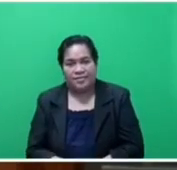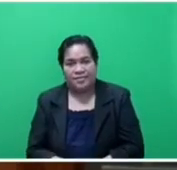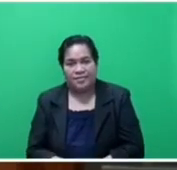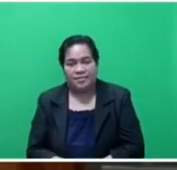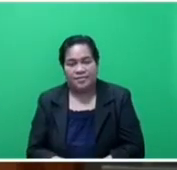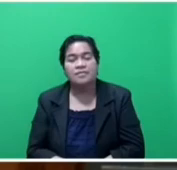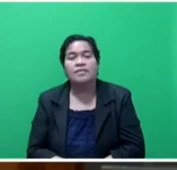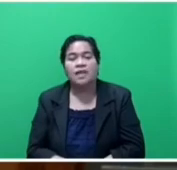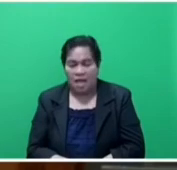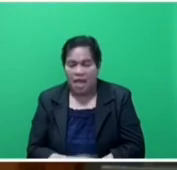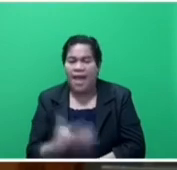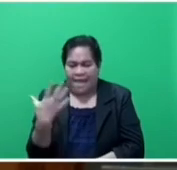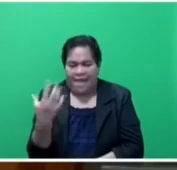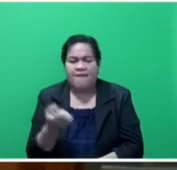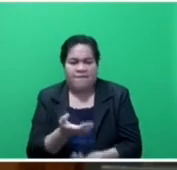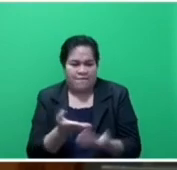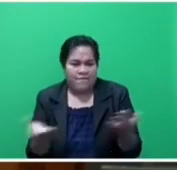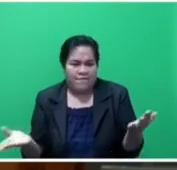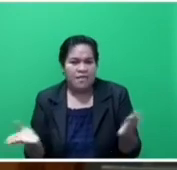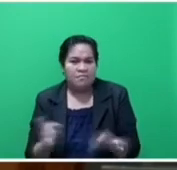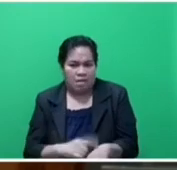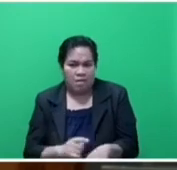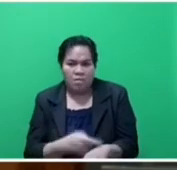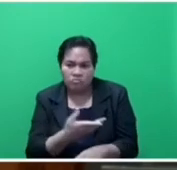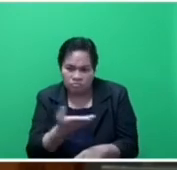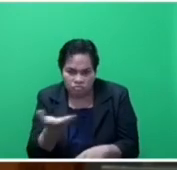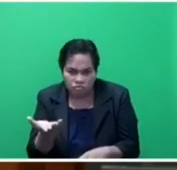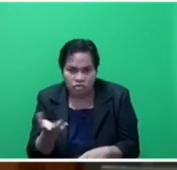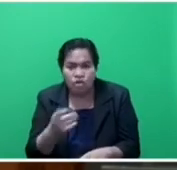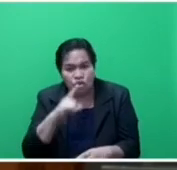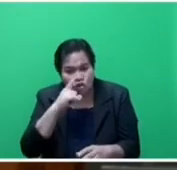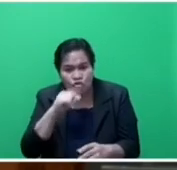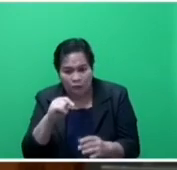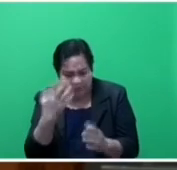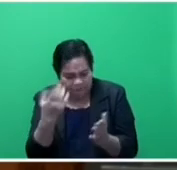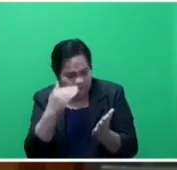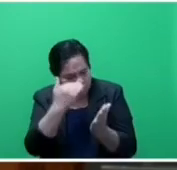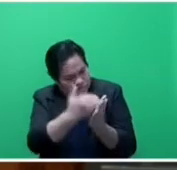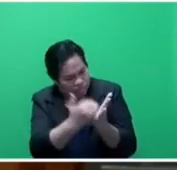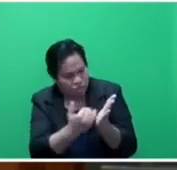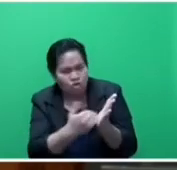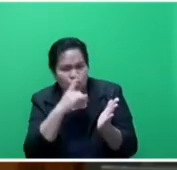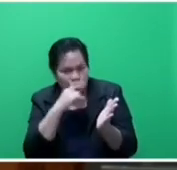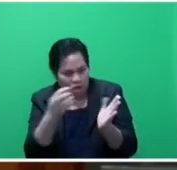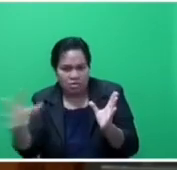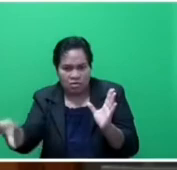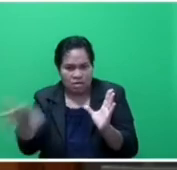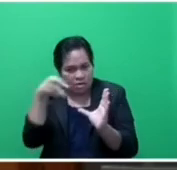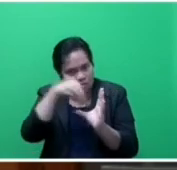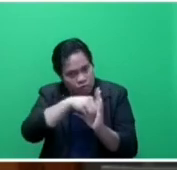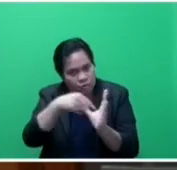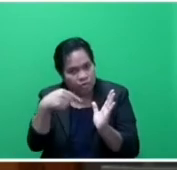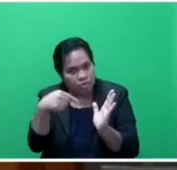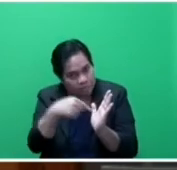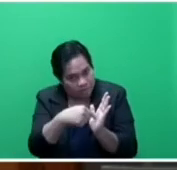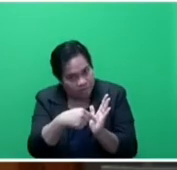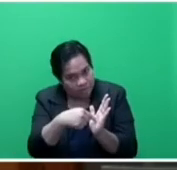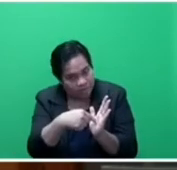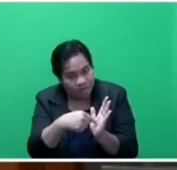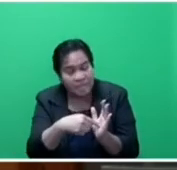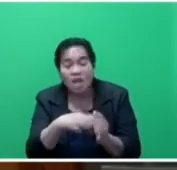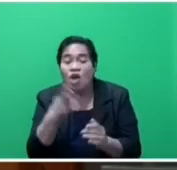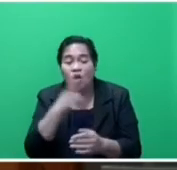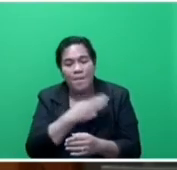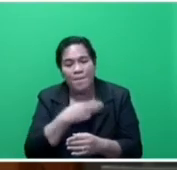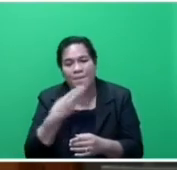there is room for the government side to amend that. They can bring in ministerial